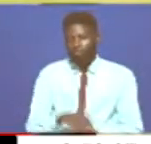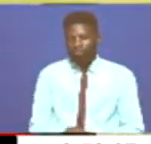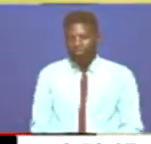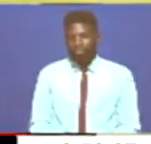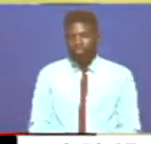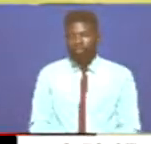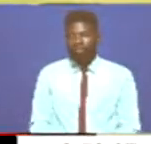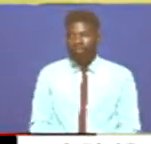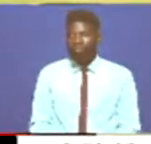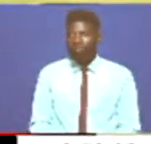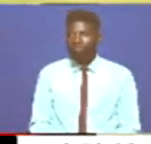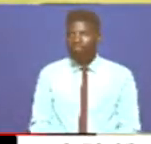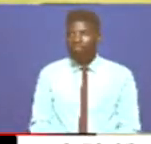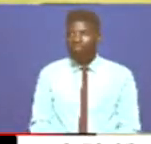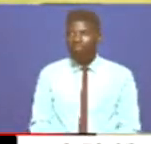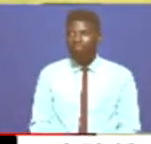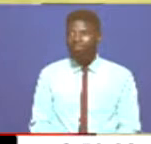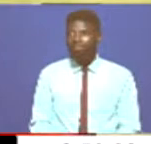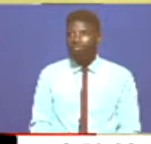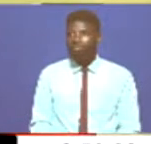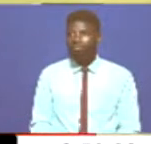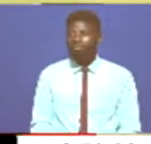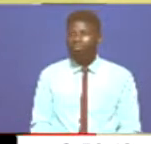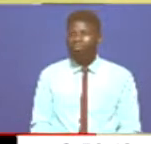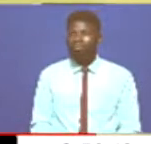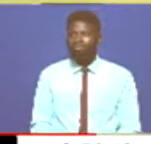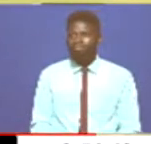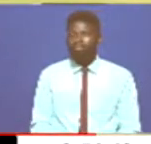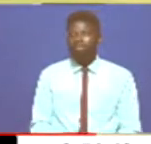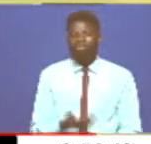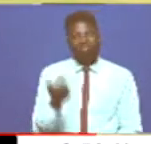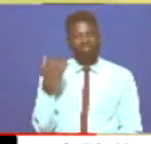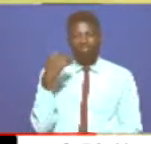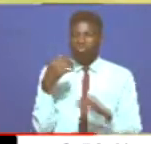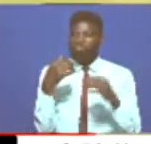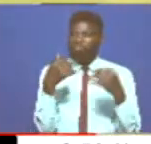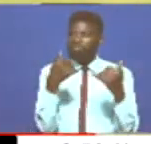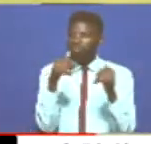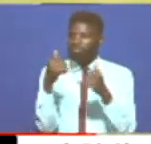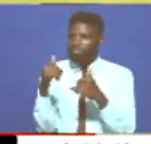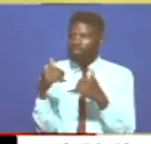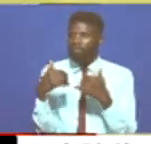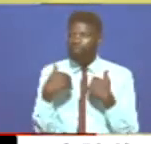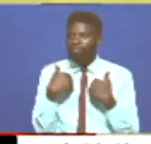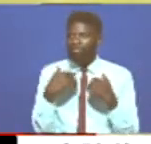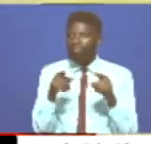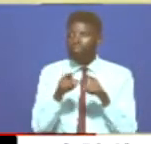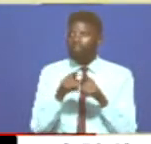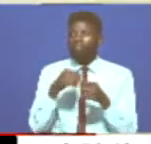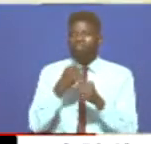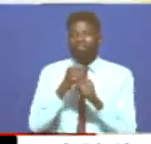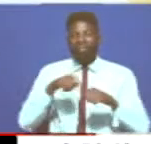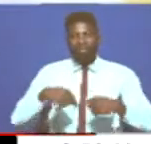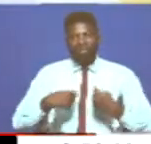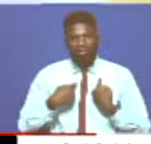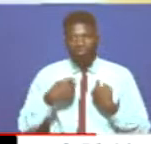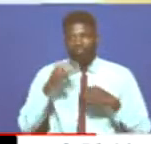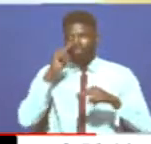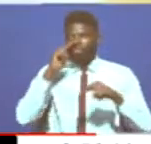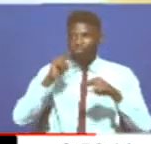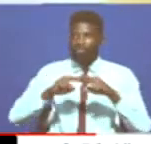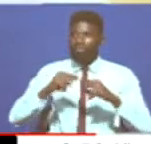My caddy Bo, he was cracking jokes. Yeah, it was just making me have fun, chilled, and yeah.